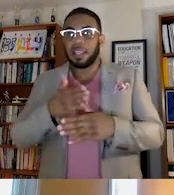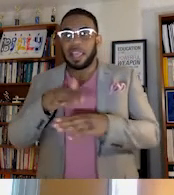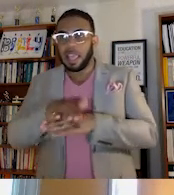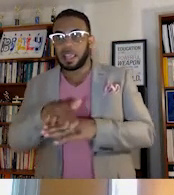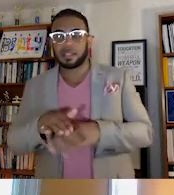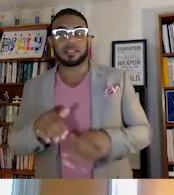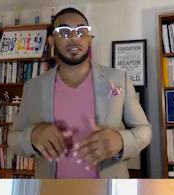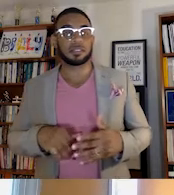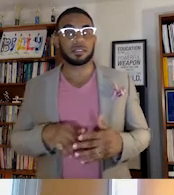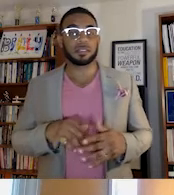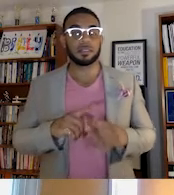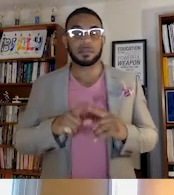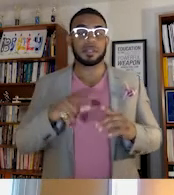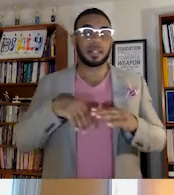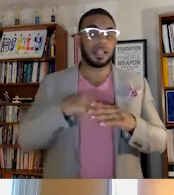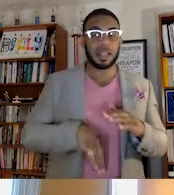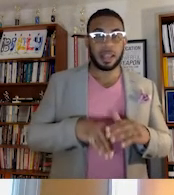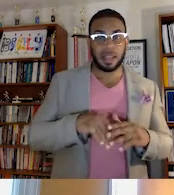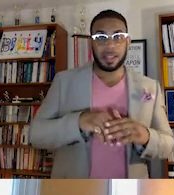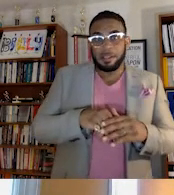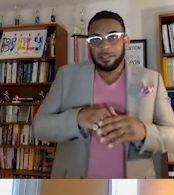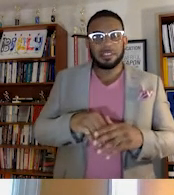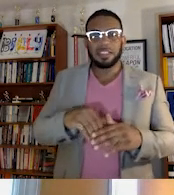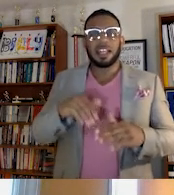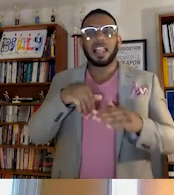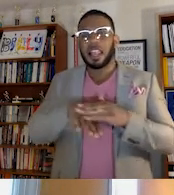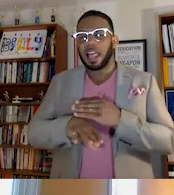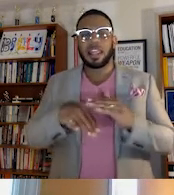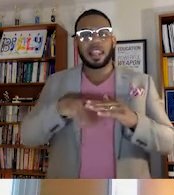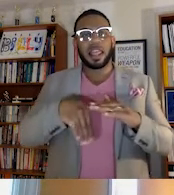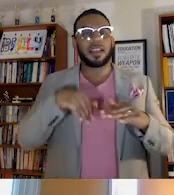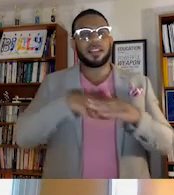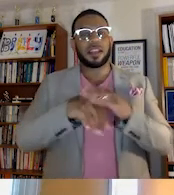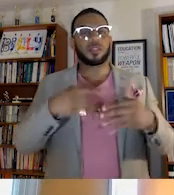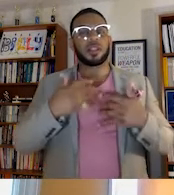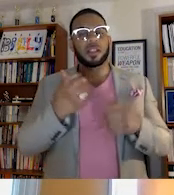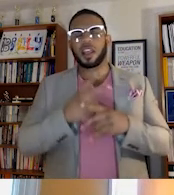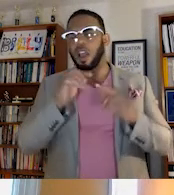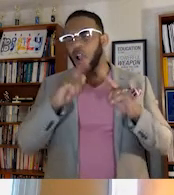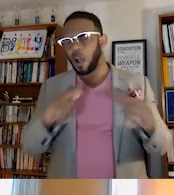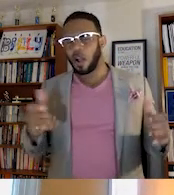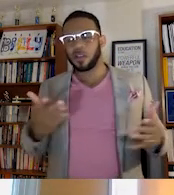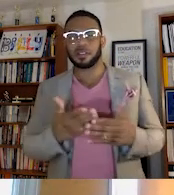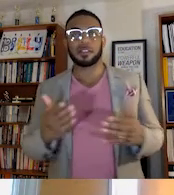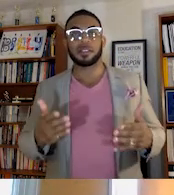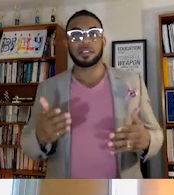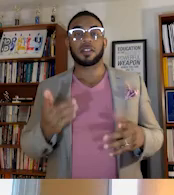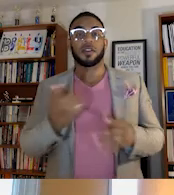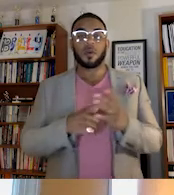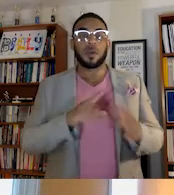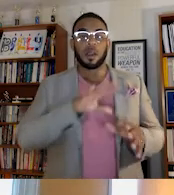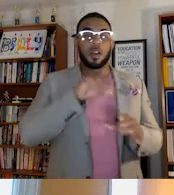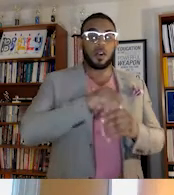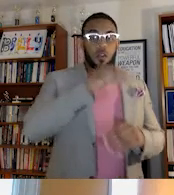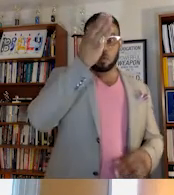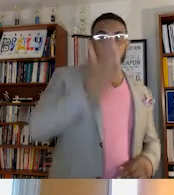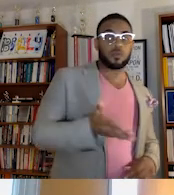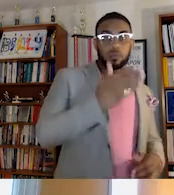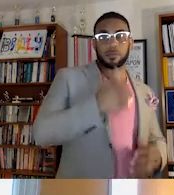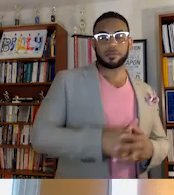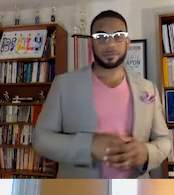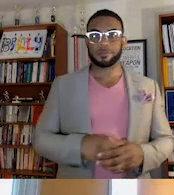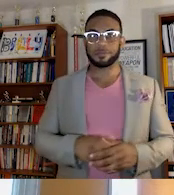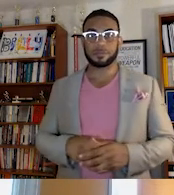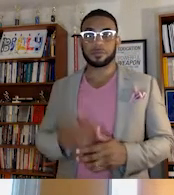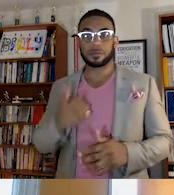to equity, it's lack of access to healthcare. All of those things is what is the cause of civil